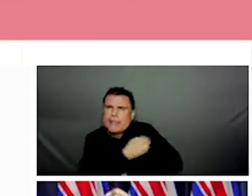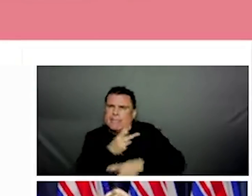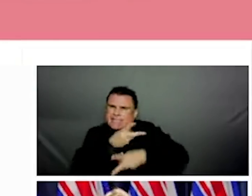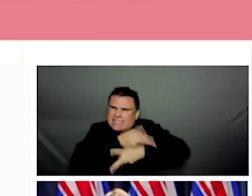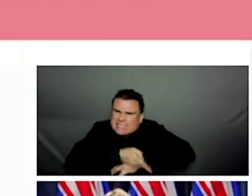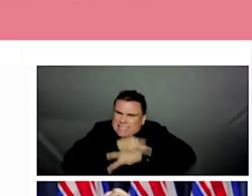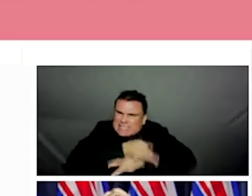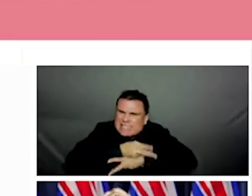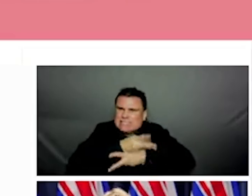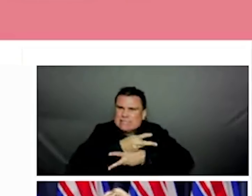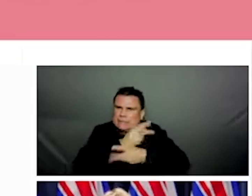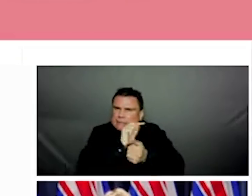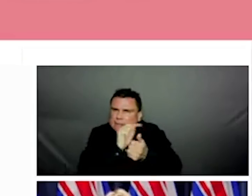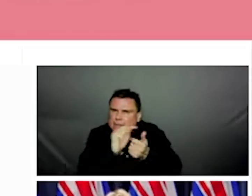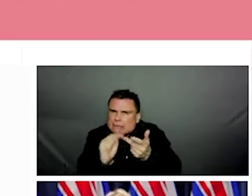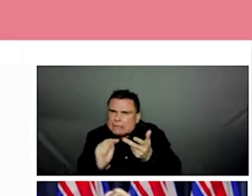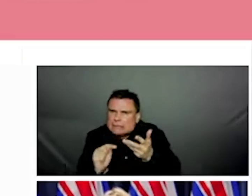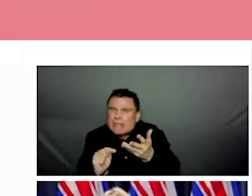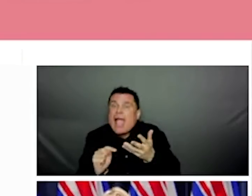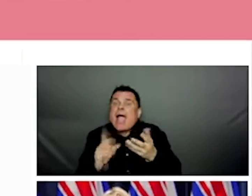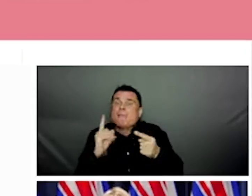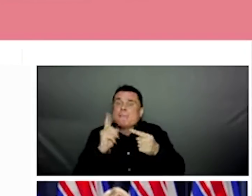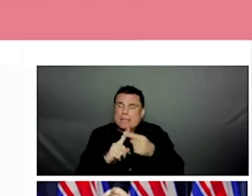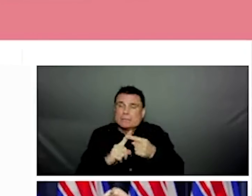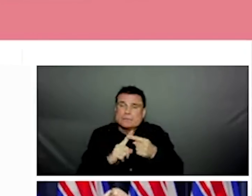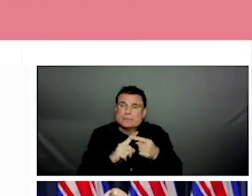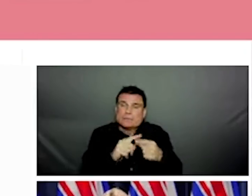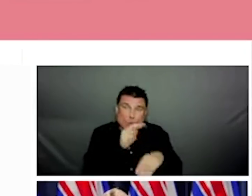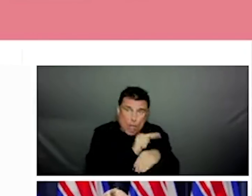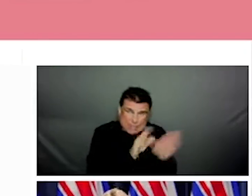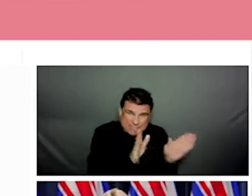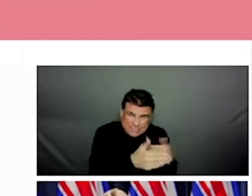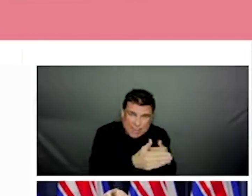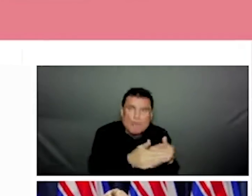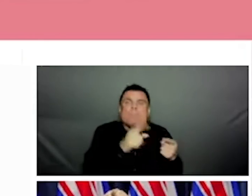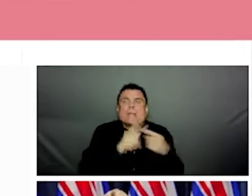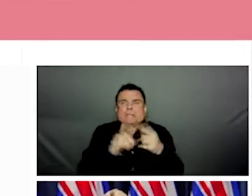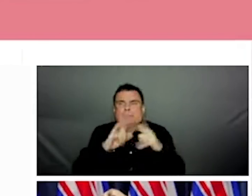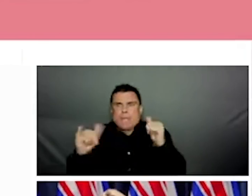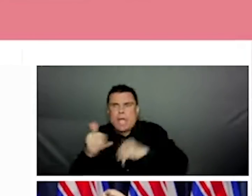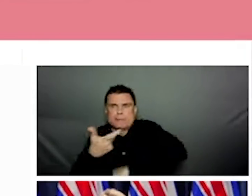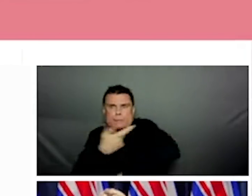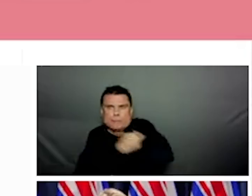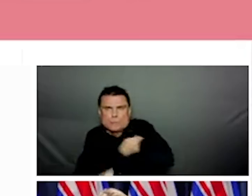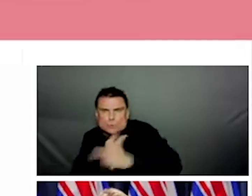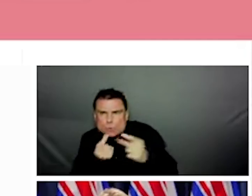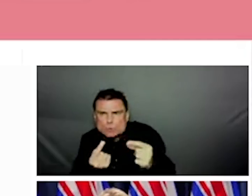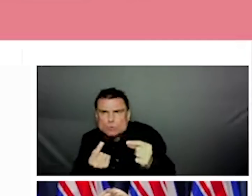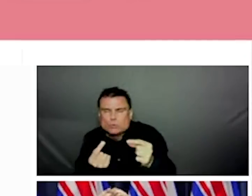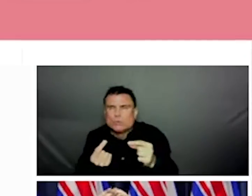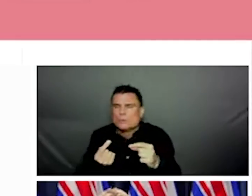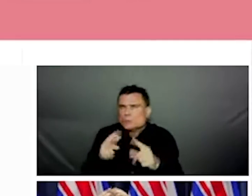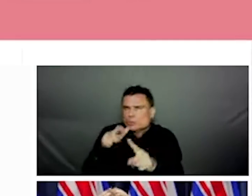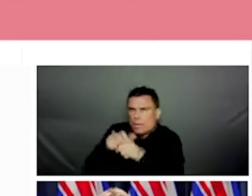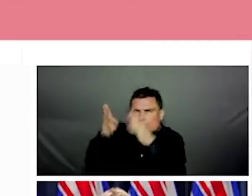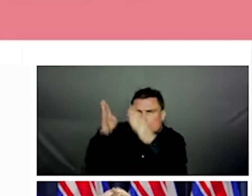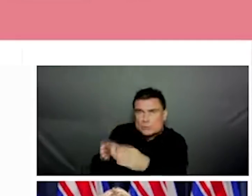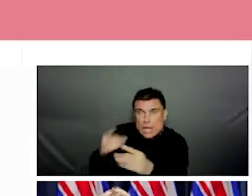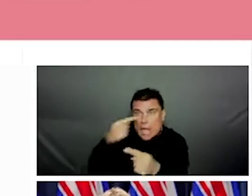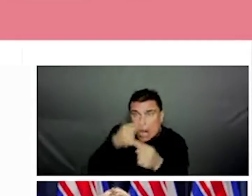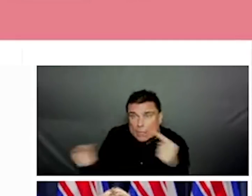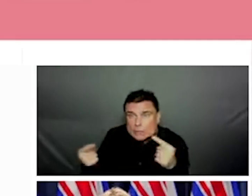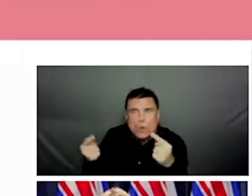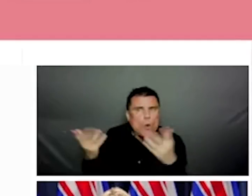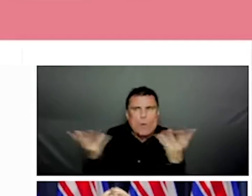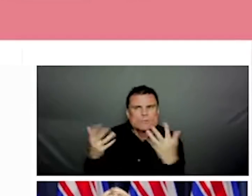having allergic reactions to vaccines, which can happen at clinics and which we need to be prepared for. Additionally, we needed to ensure we have a